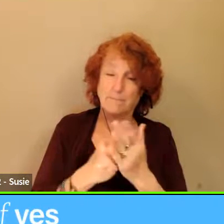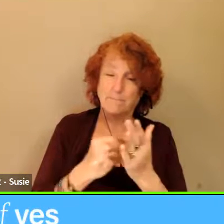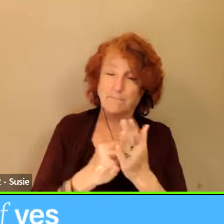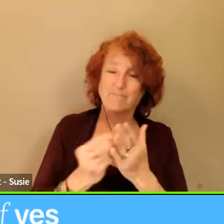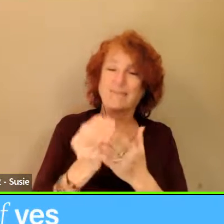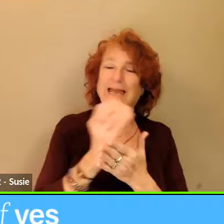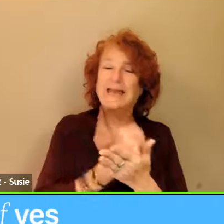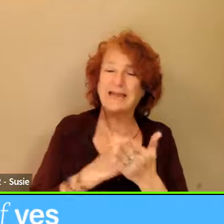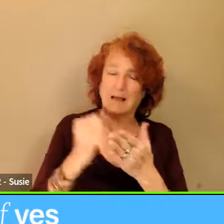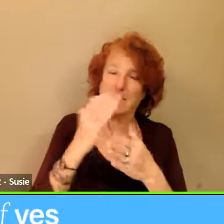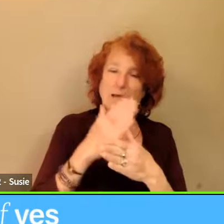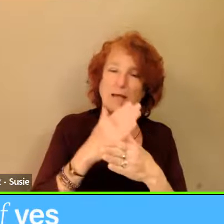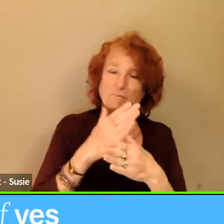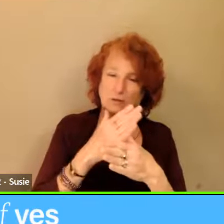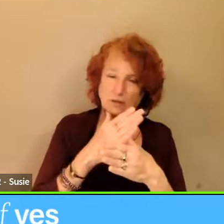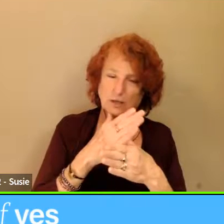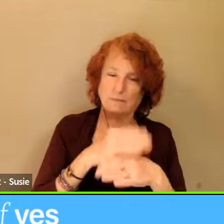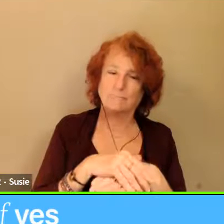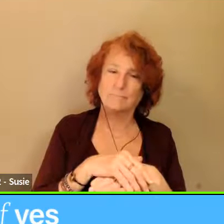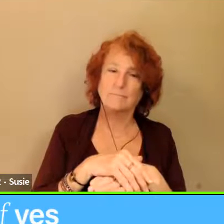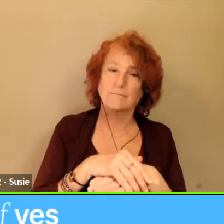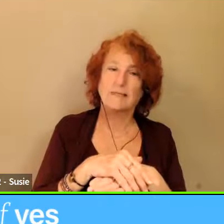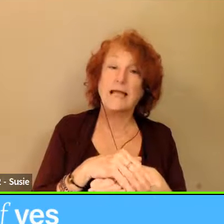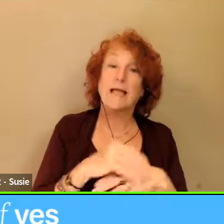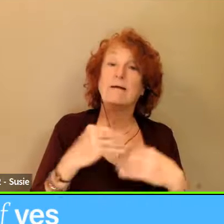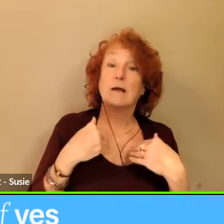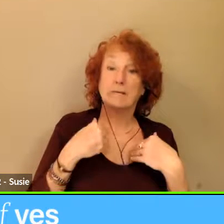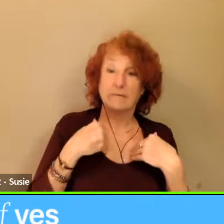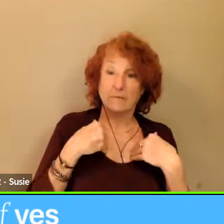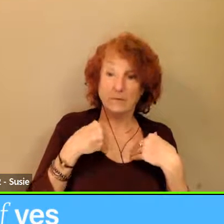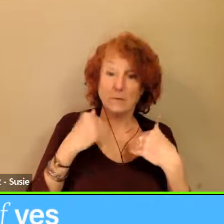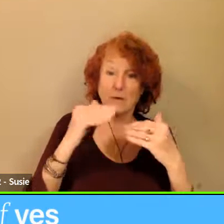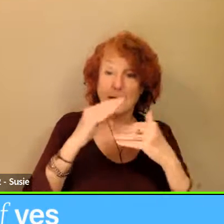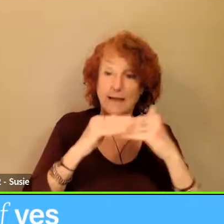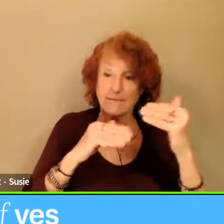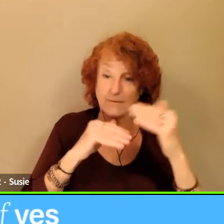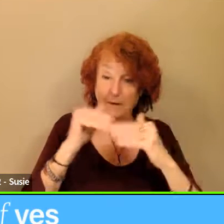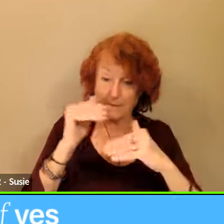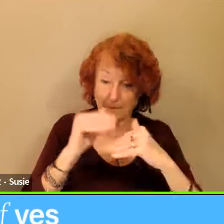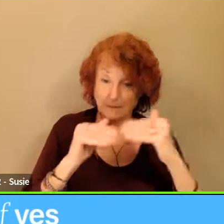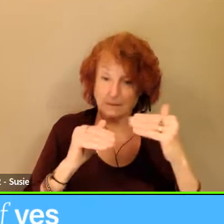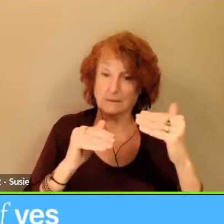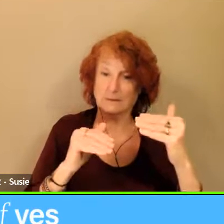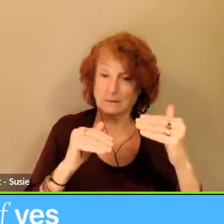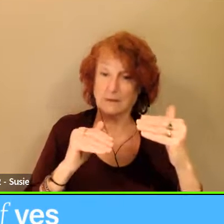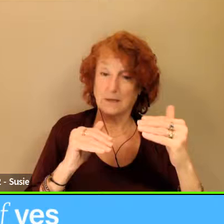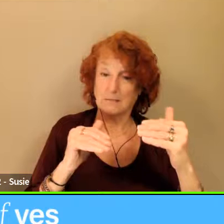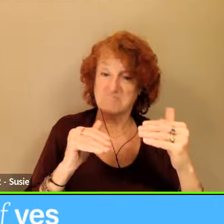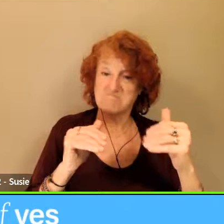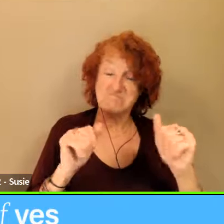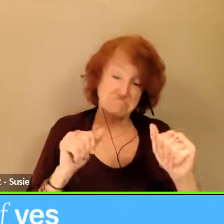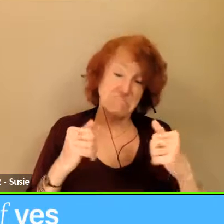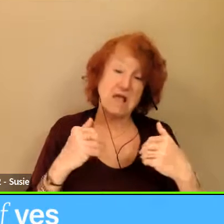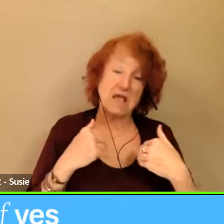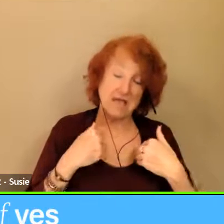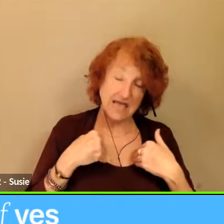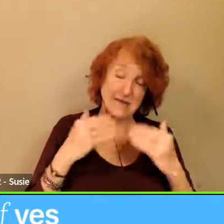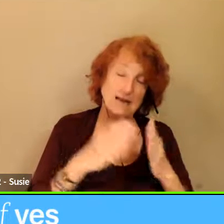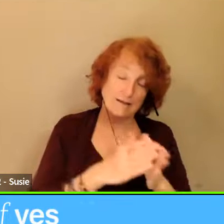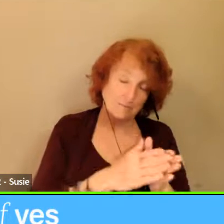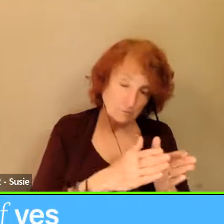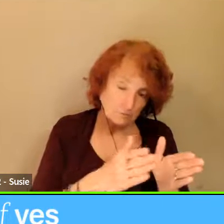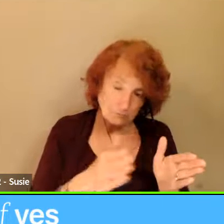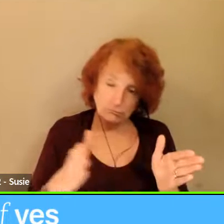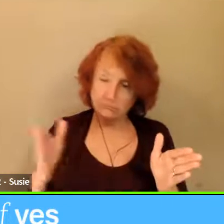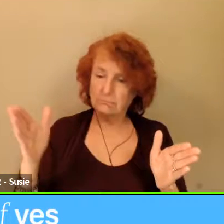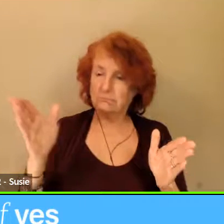averaging. If you have a building that can have a breadth of